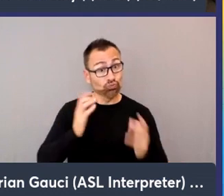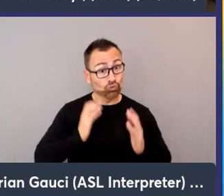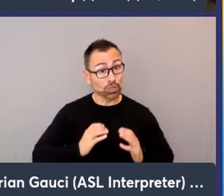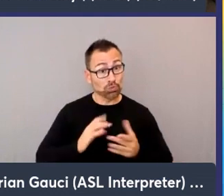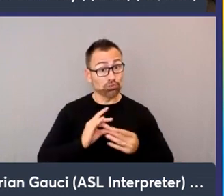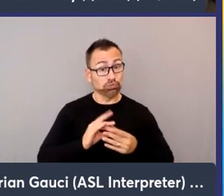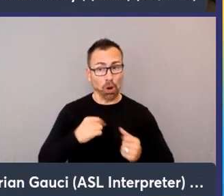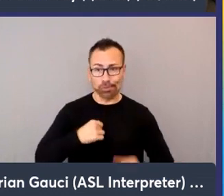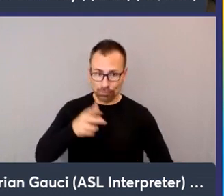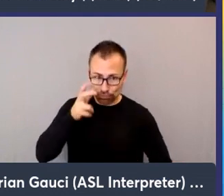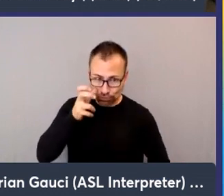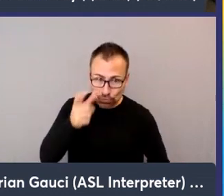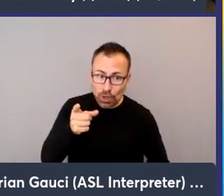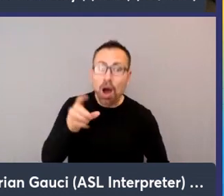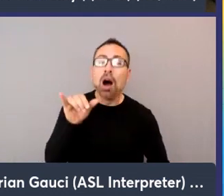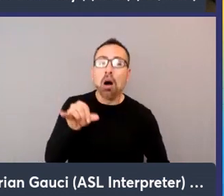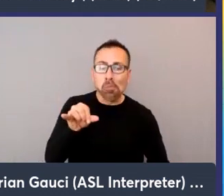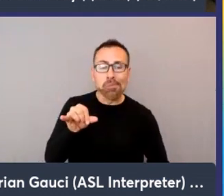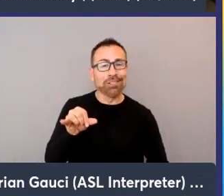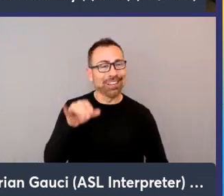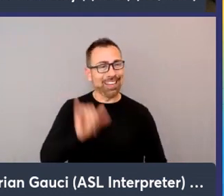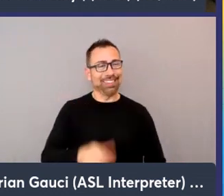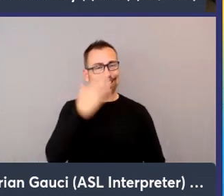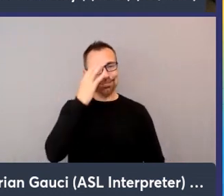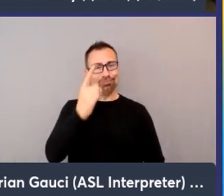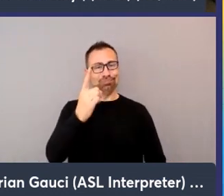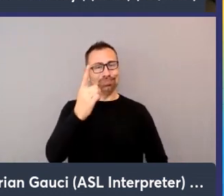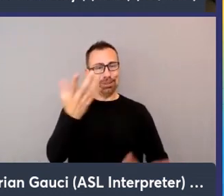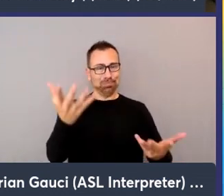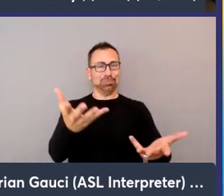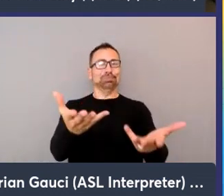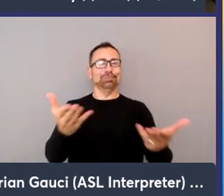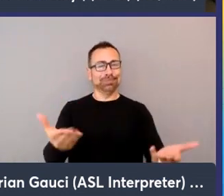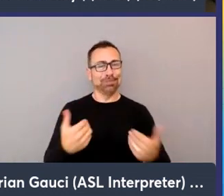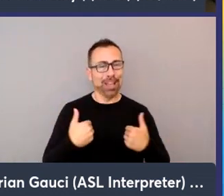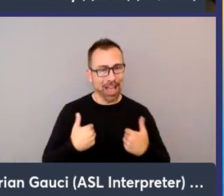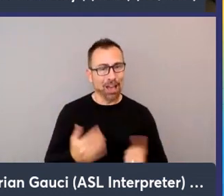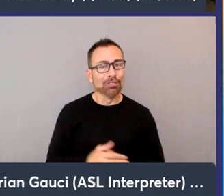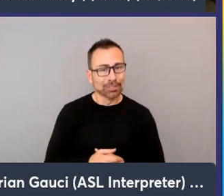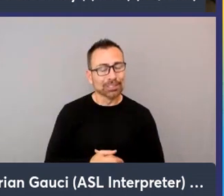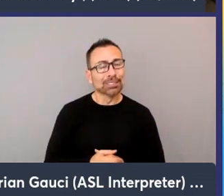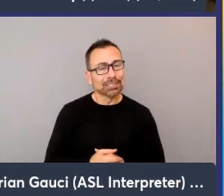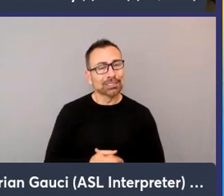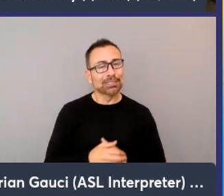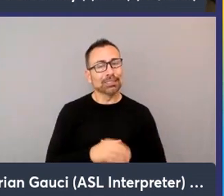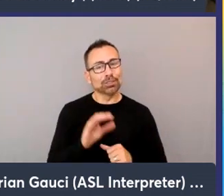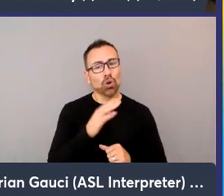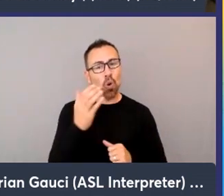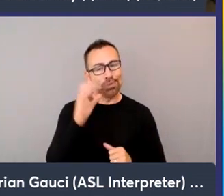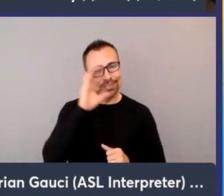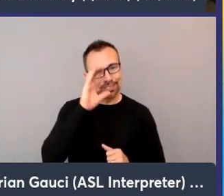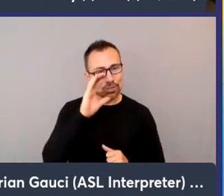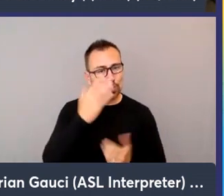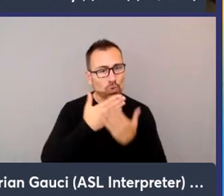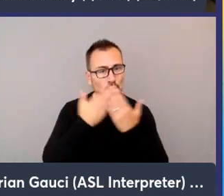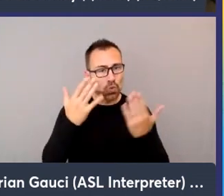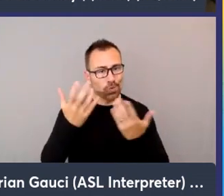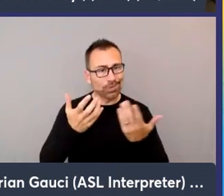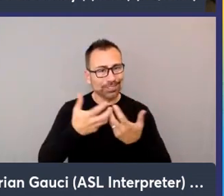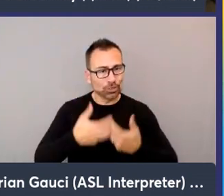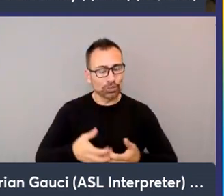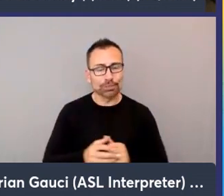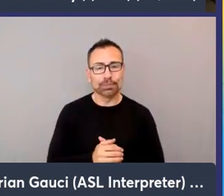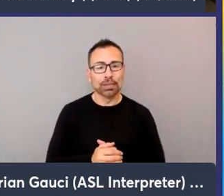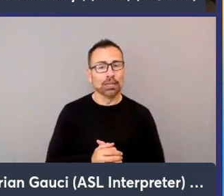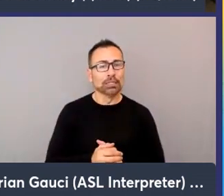where we are here today with OpenSearch Serverless. So with OpenSearch Serverless, they don't really have to worry about sizing. They don't